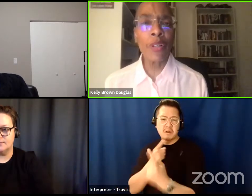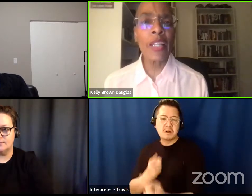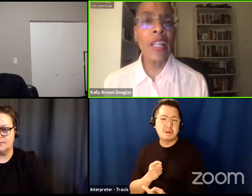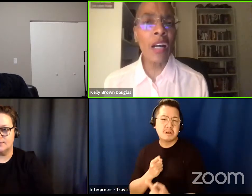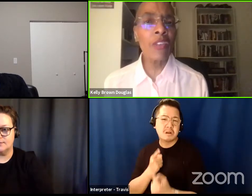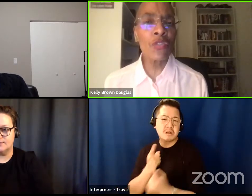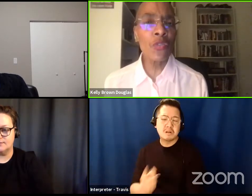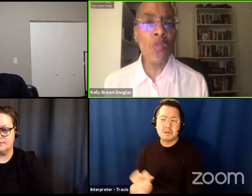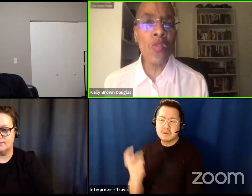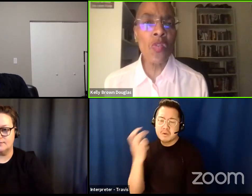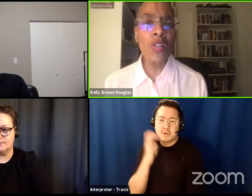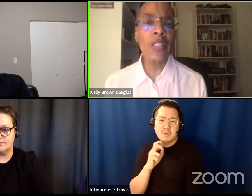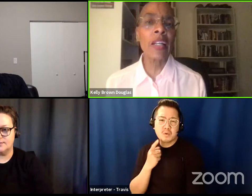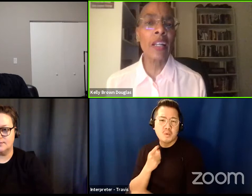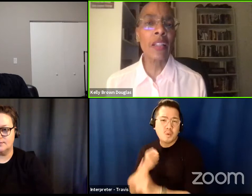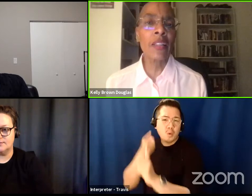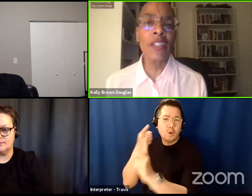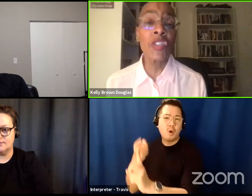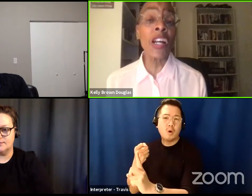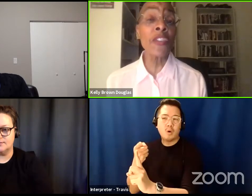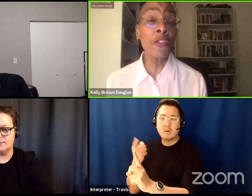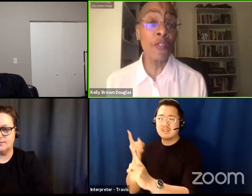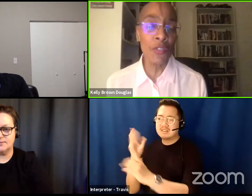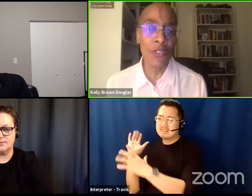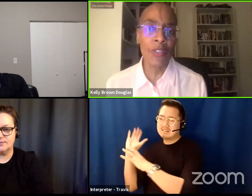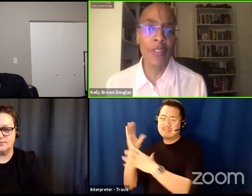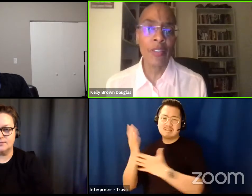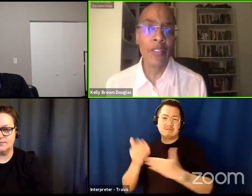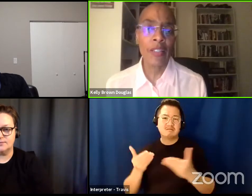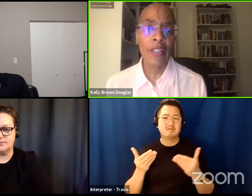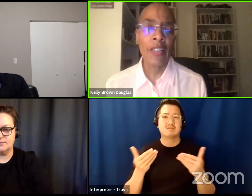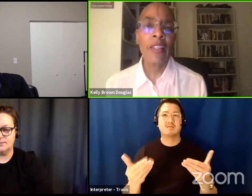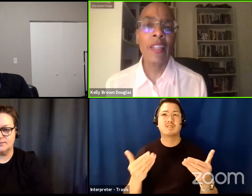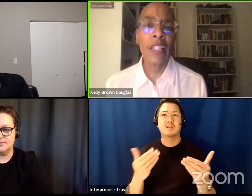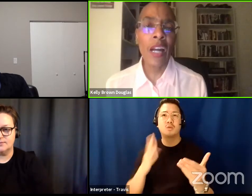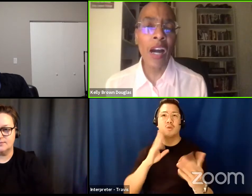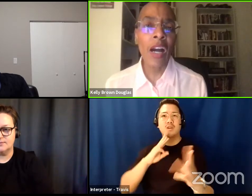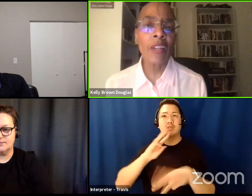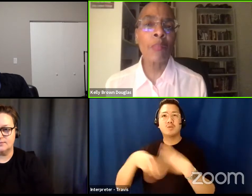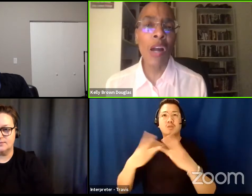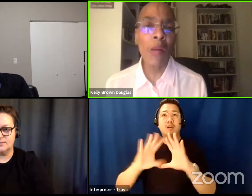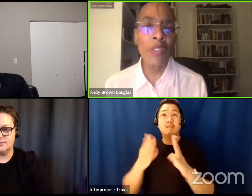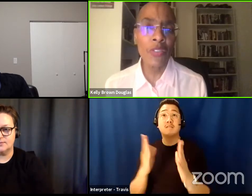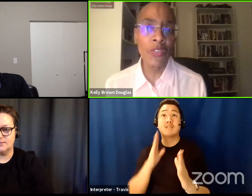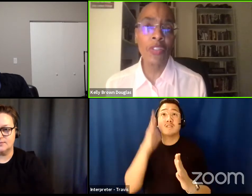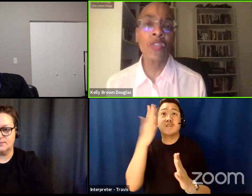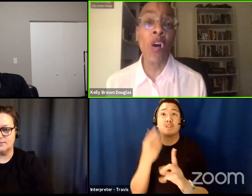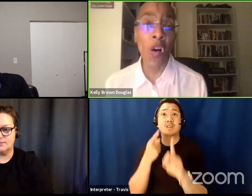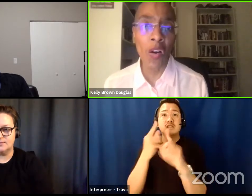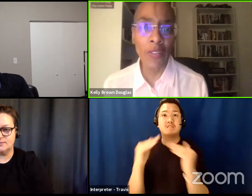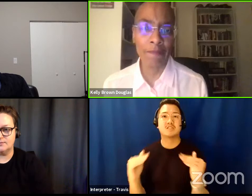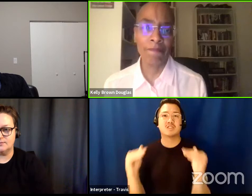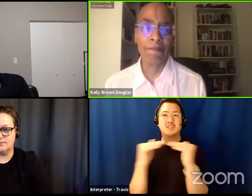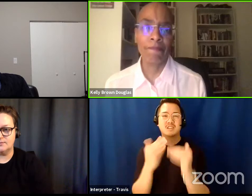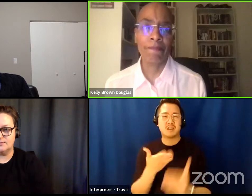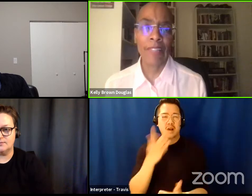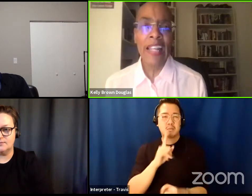to bring us toward the just future that God promises us